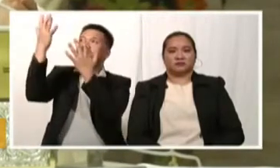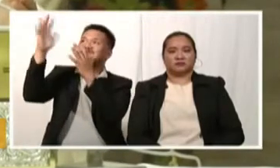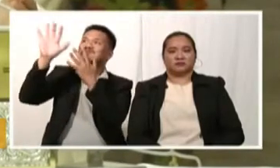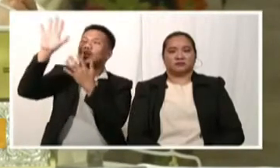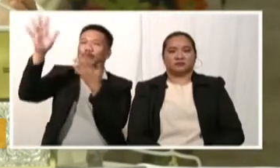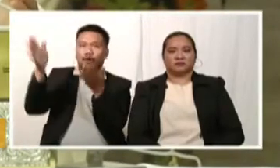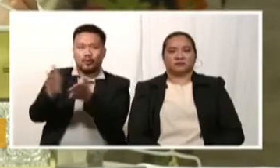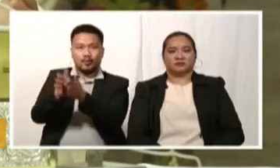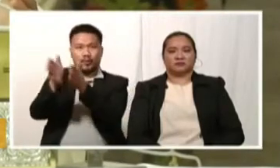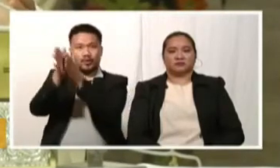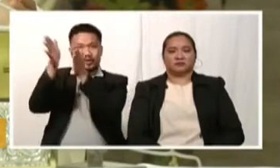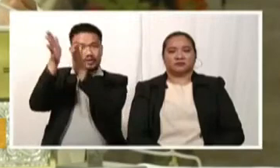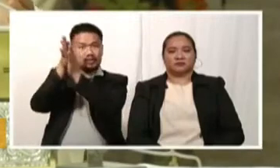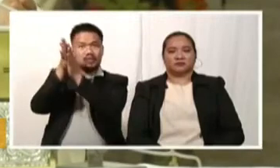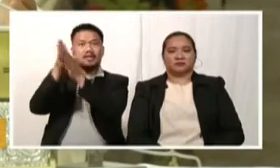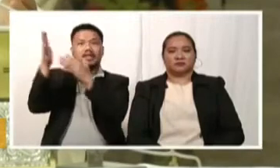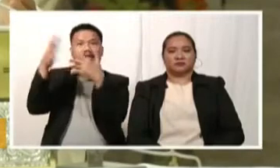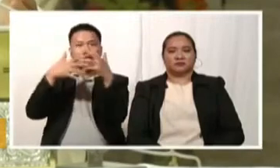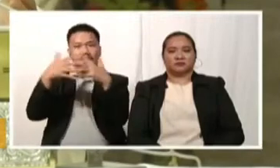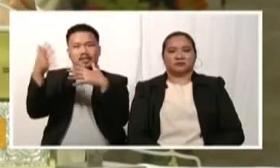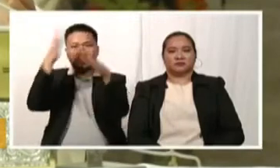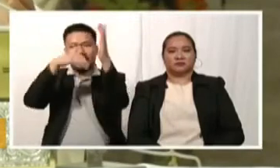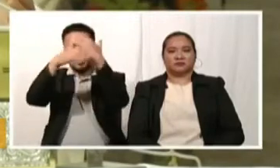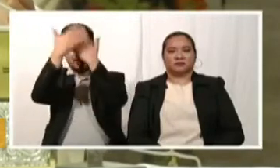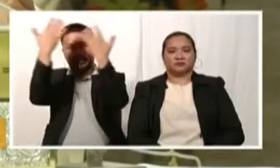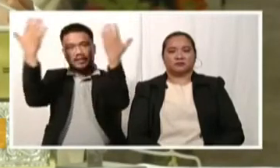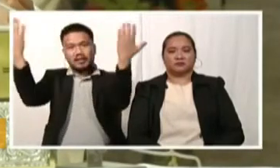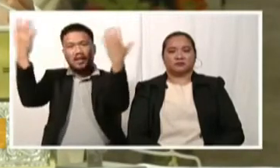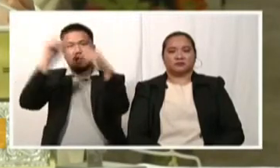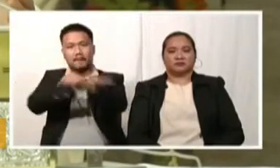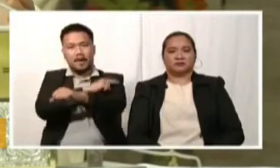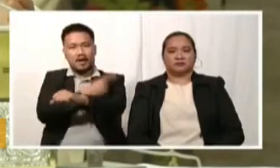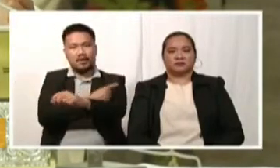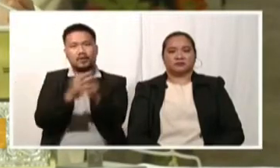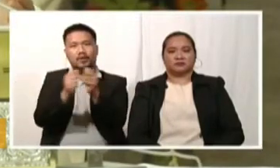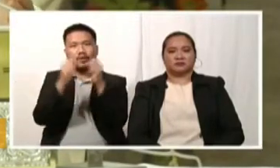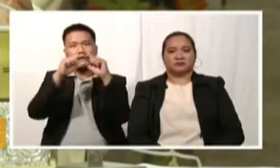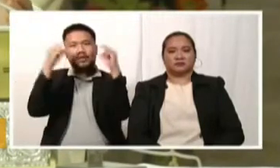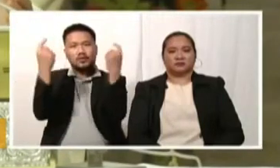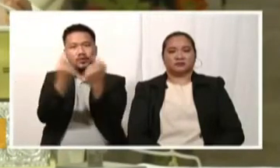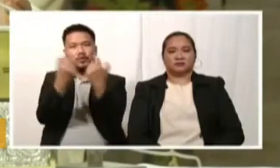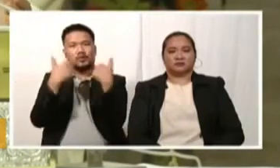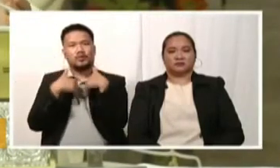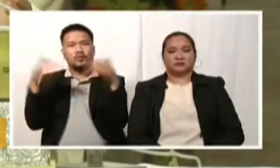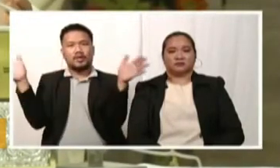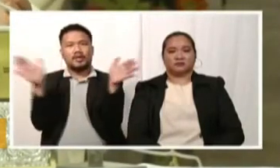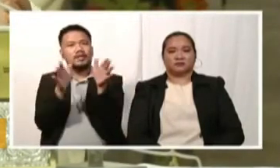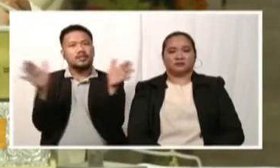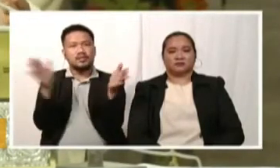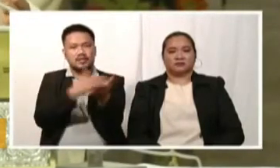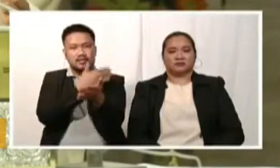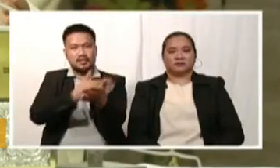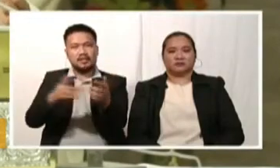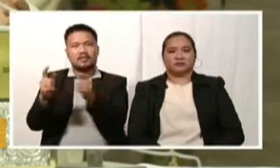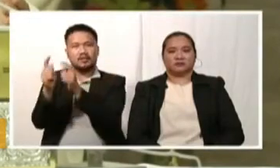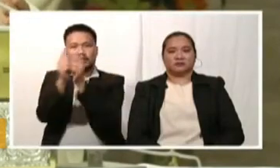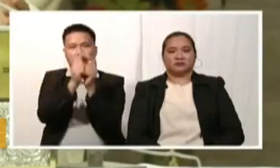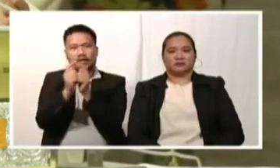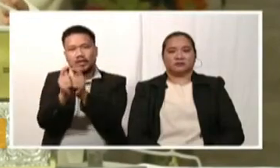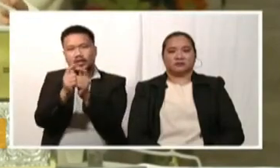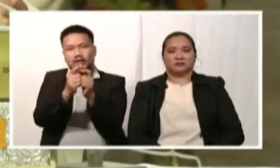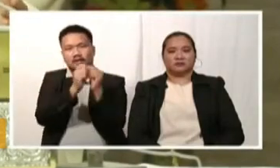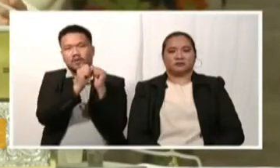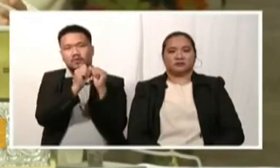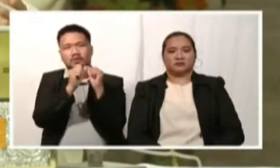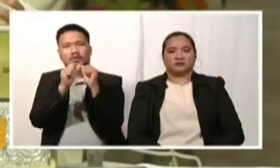praise, and even the heavenly powers with the angelic hosts sing together the unending hymn